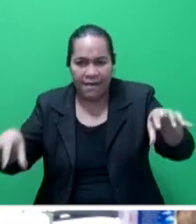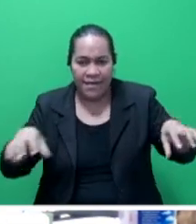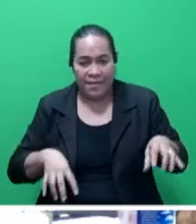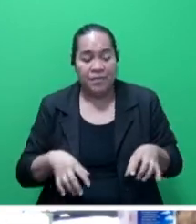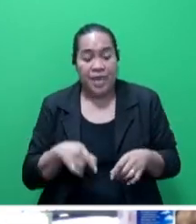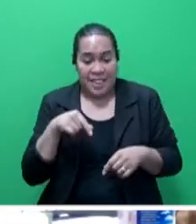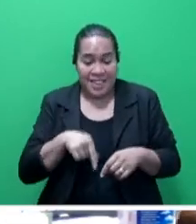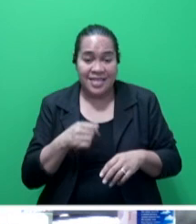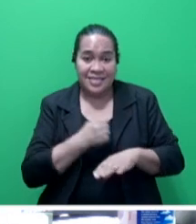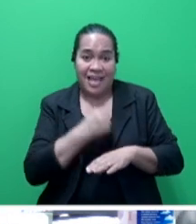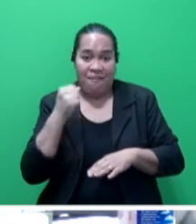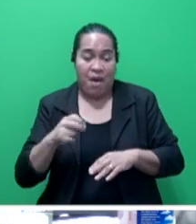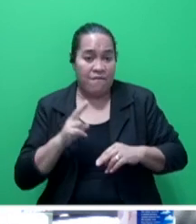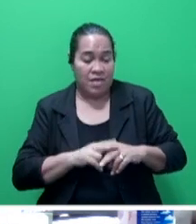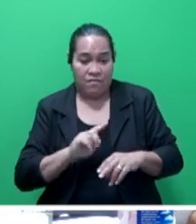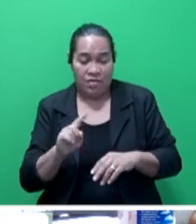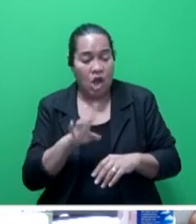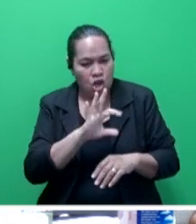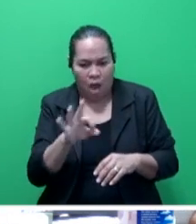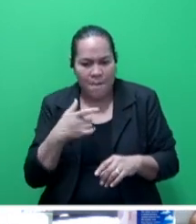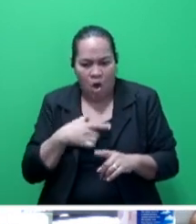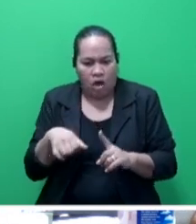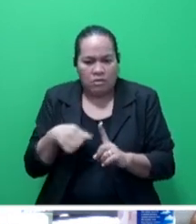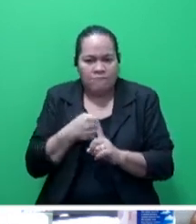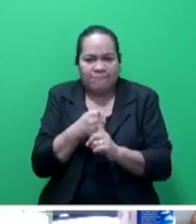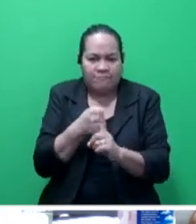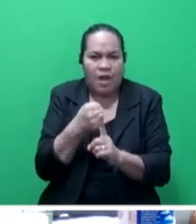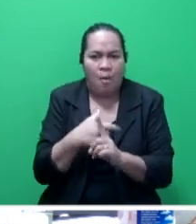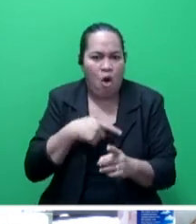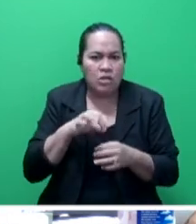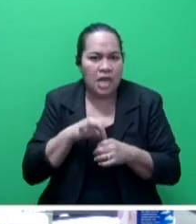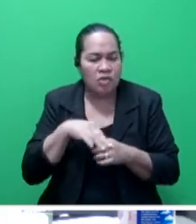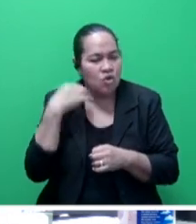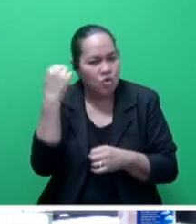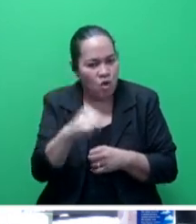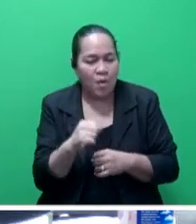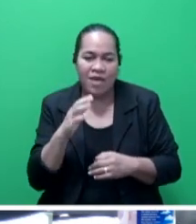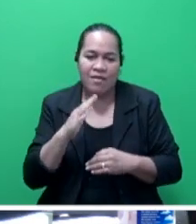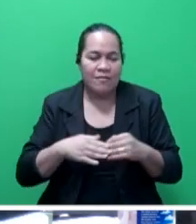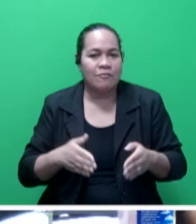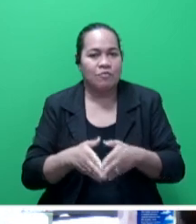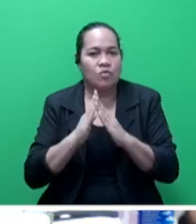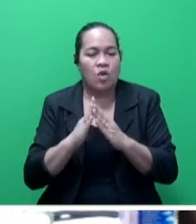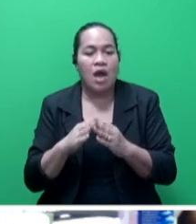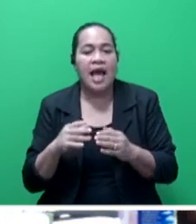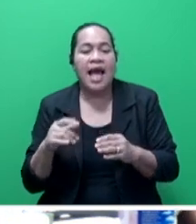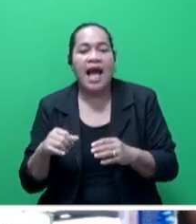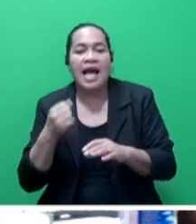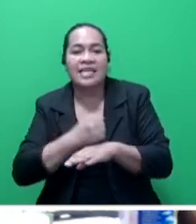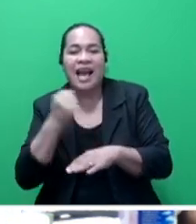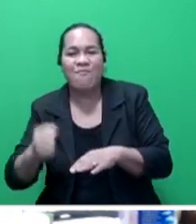This government, not driven by elections, have constructed a government station in Kabala, in